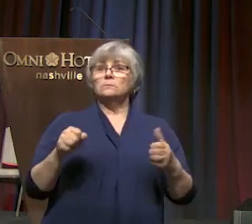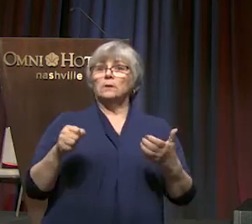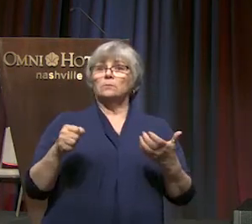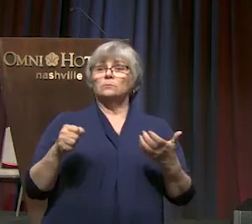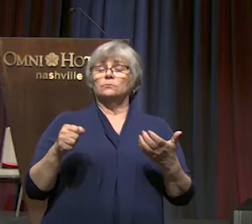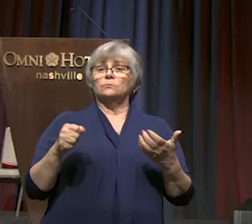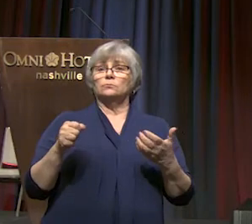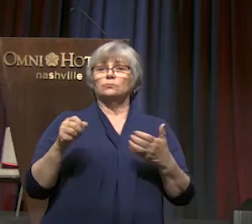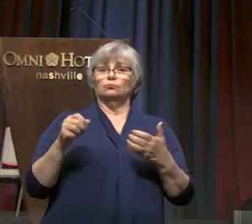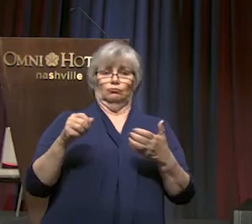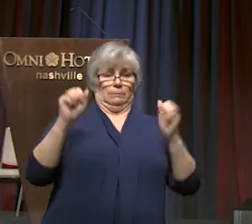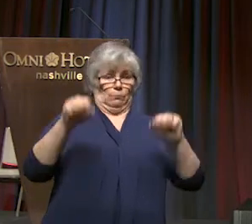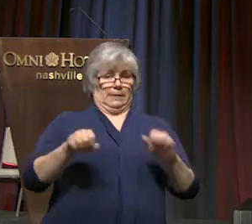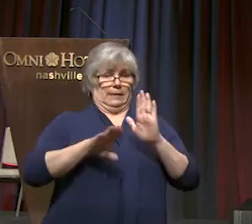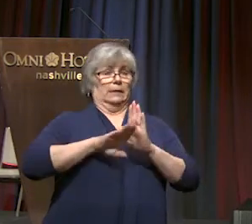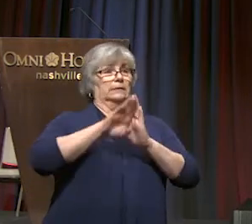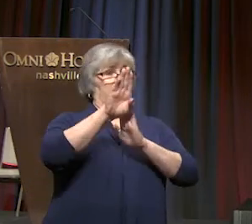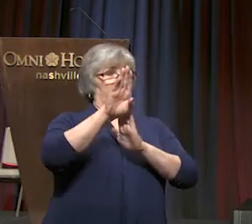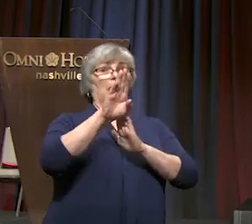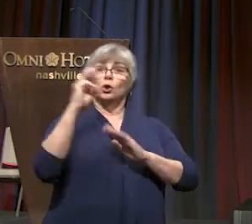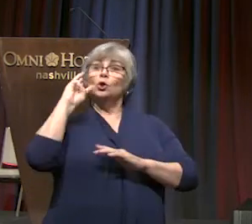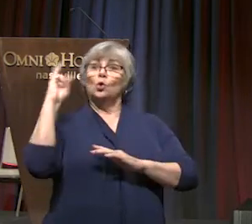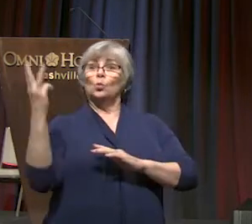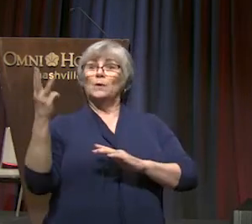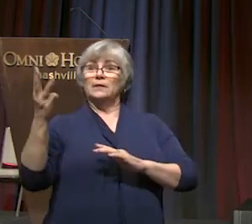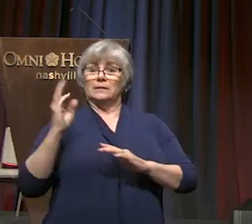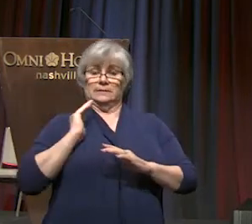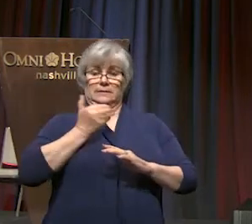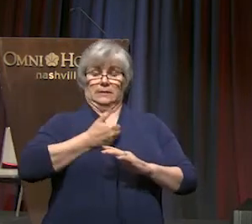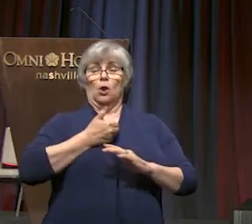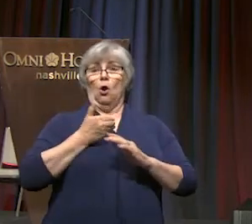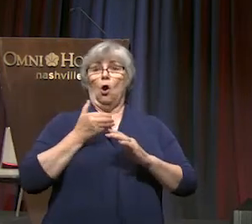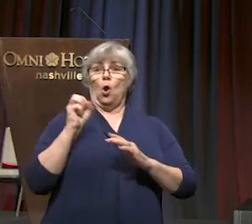to develop witness in our own community.